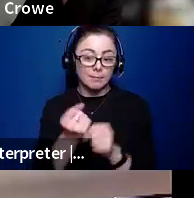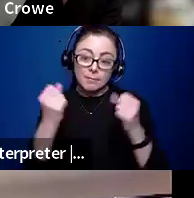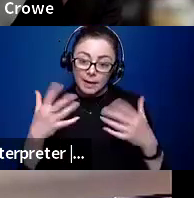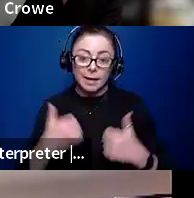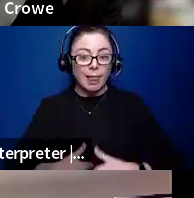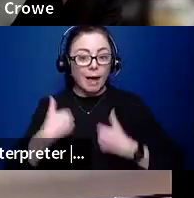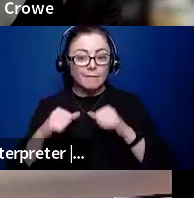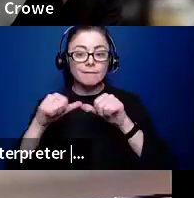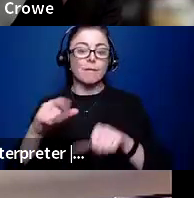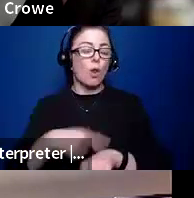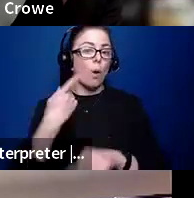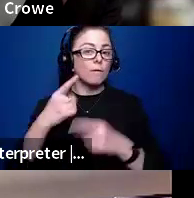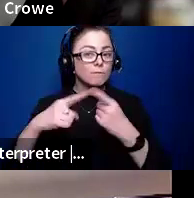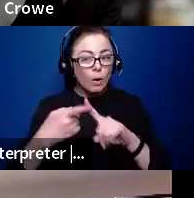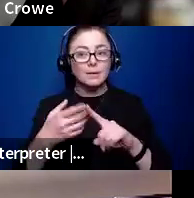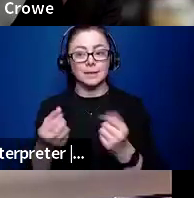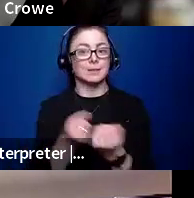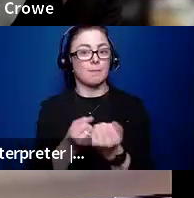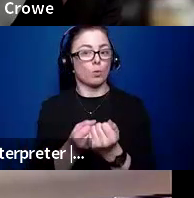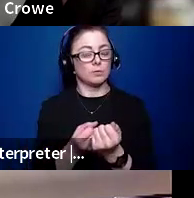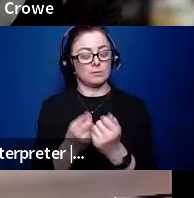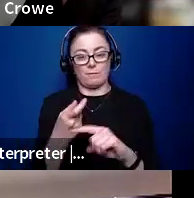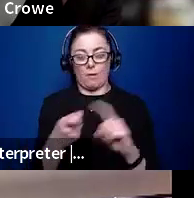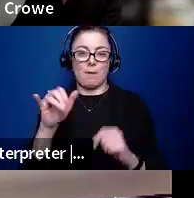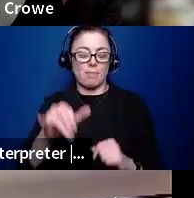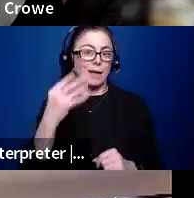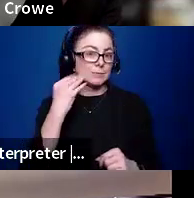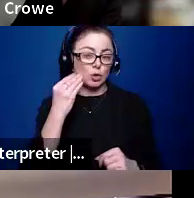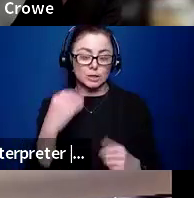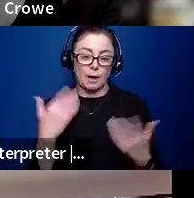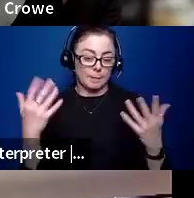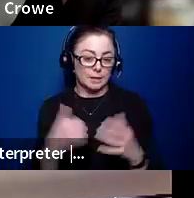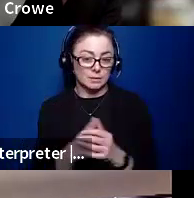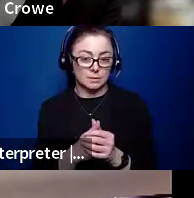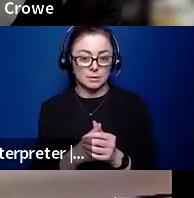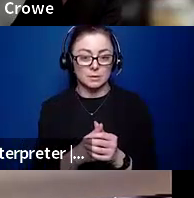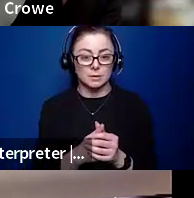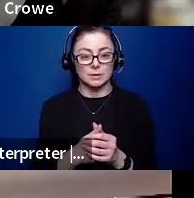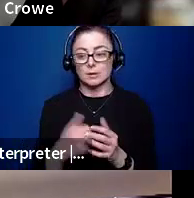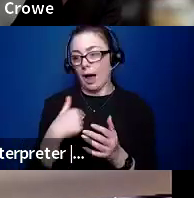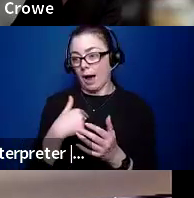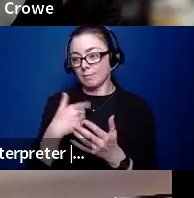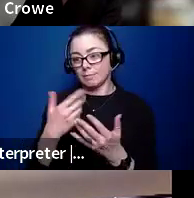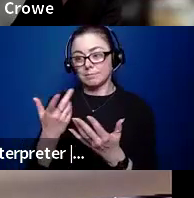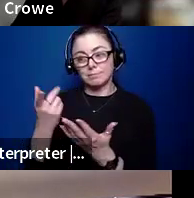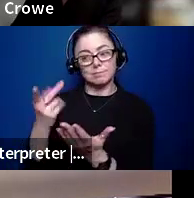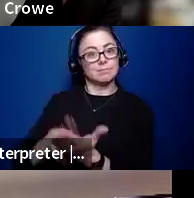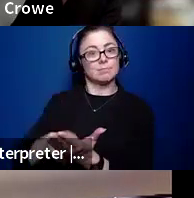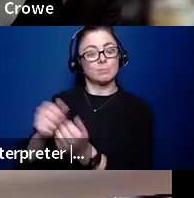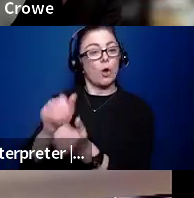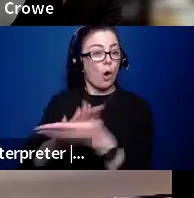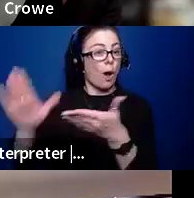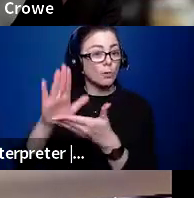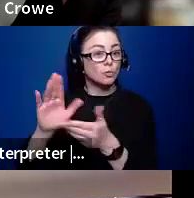support systems from that. I mean, I'm signed with a college to go to soccer, and I've received